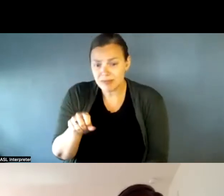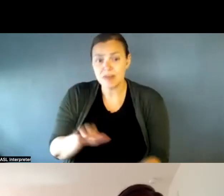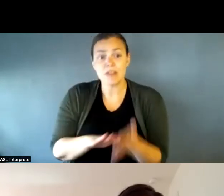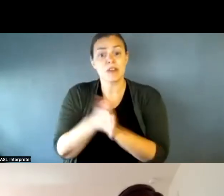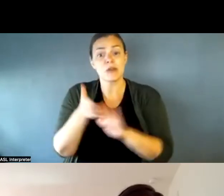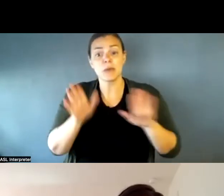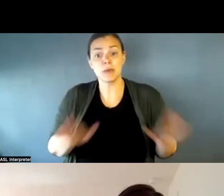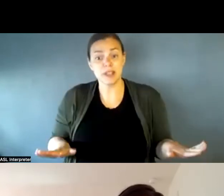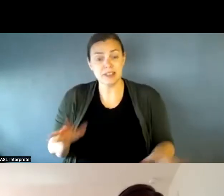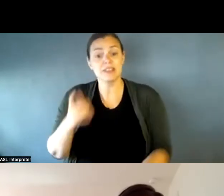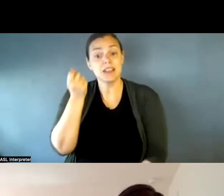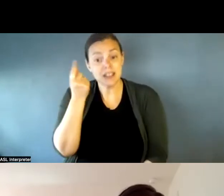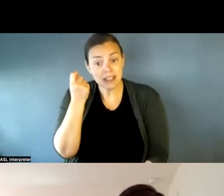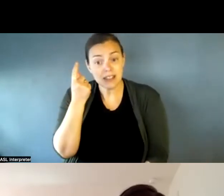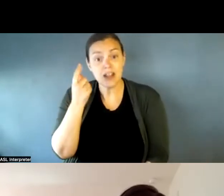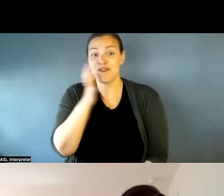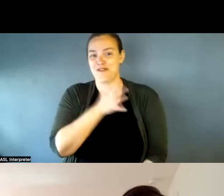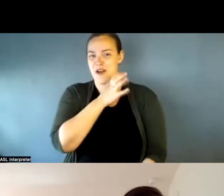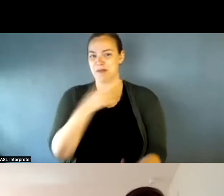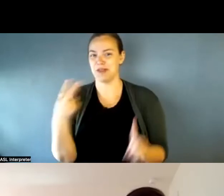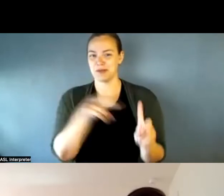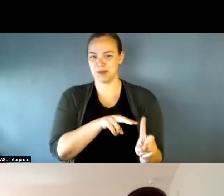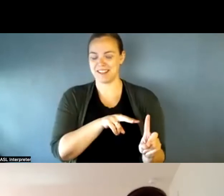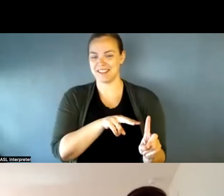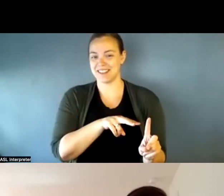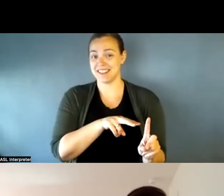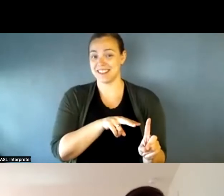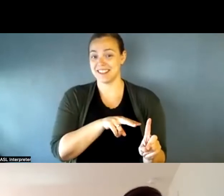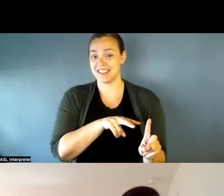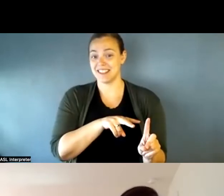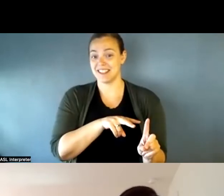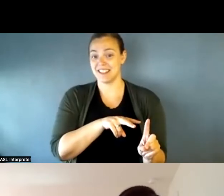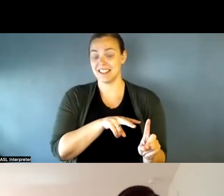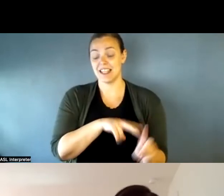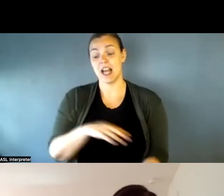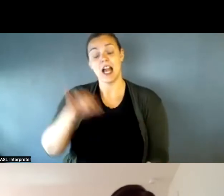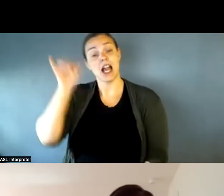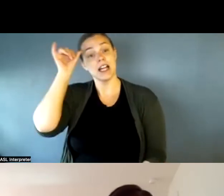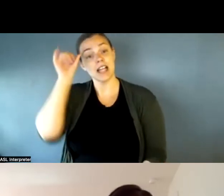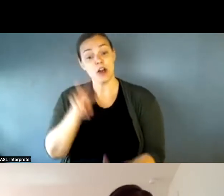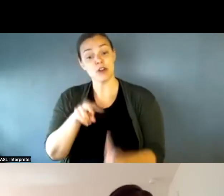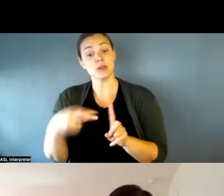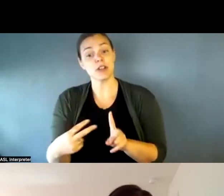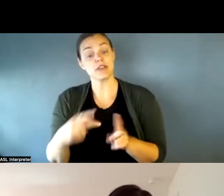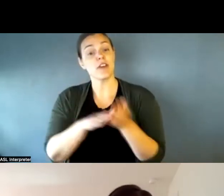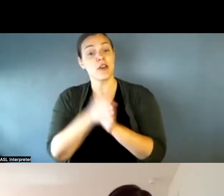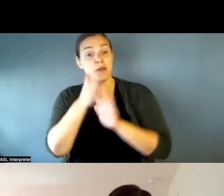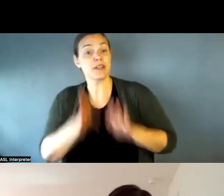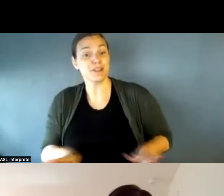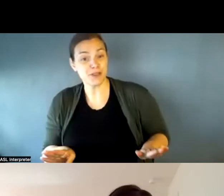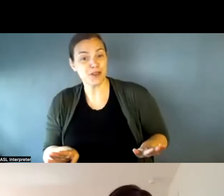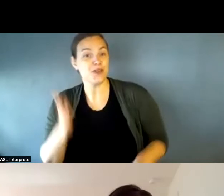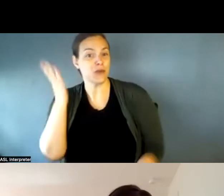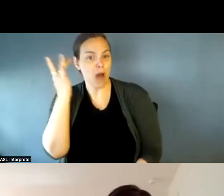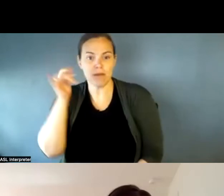from the farmer's perspective. They're probably very peaceful from the cow's perspective, when the cow doesn't know what's